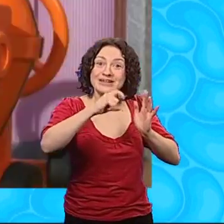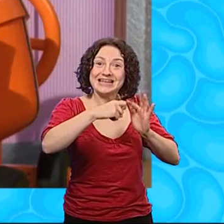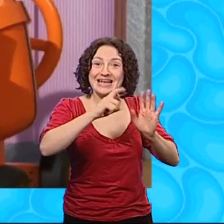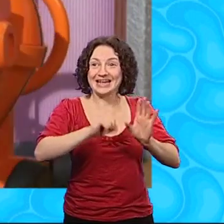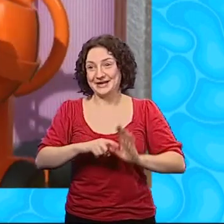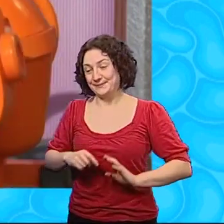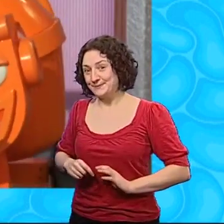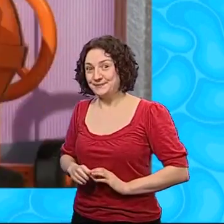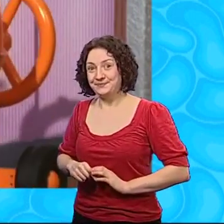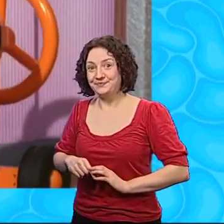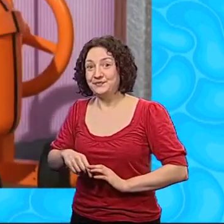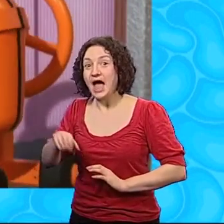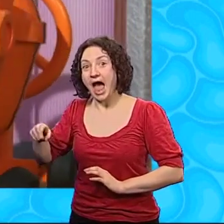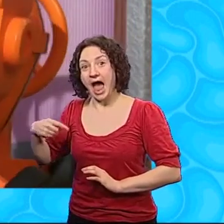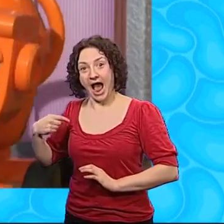Pickers.